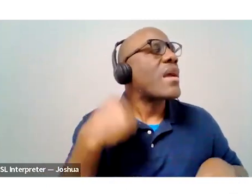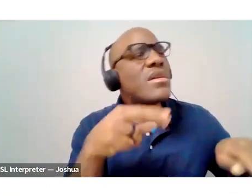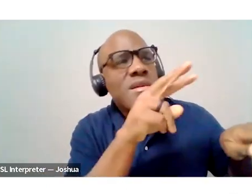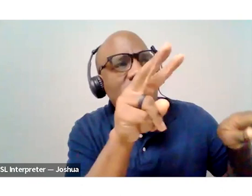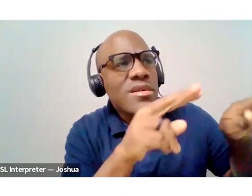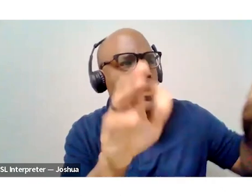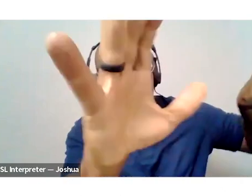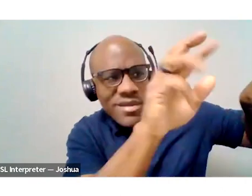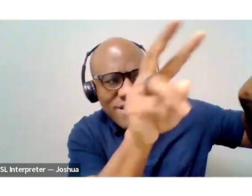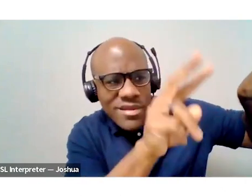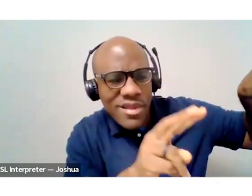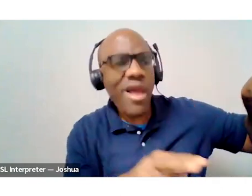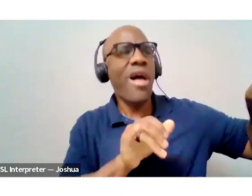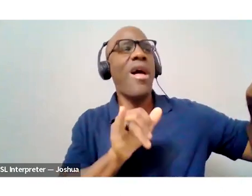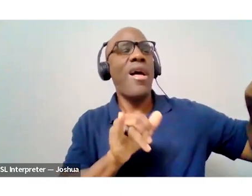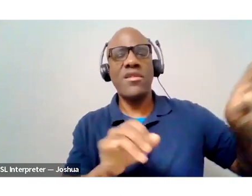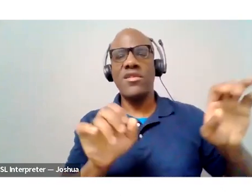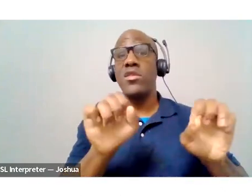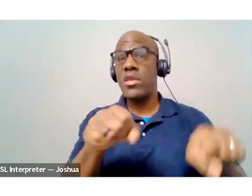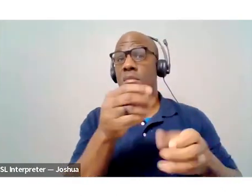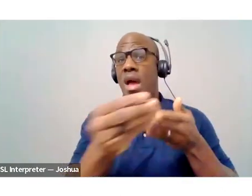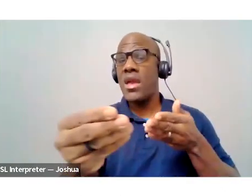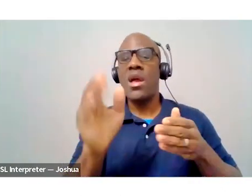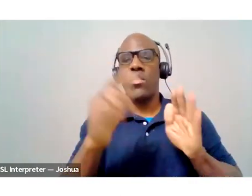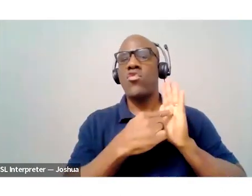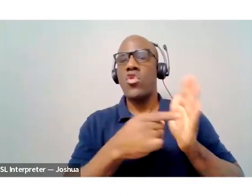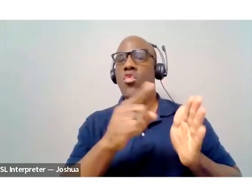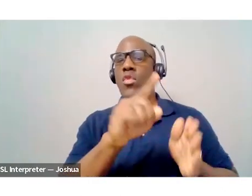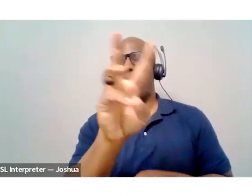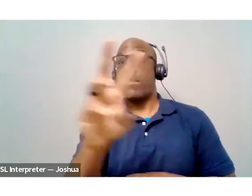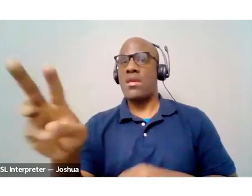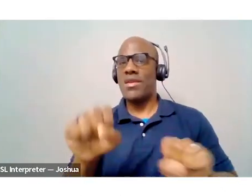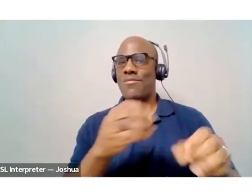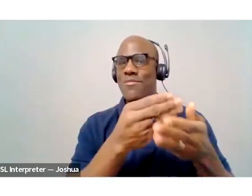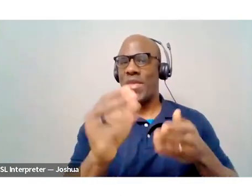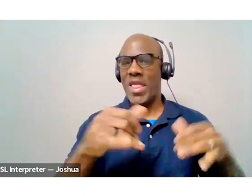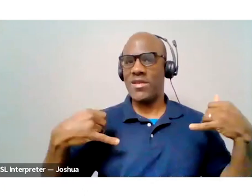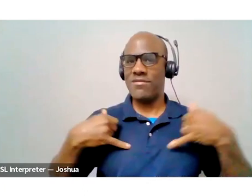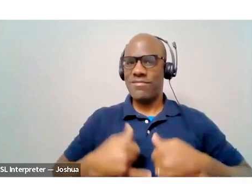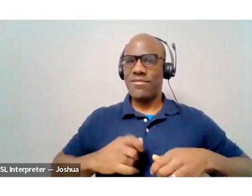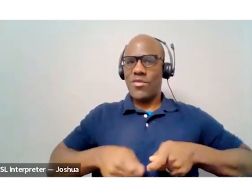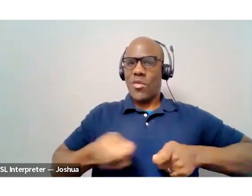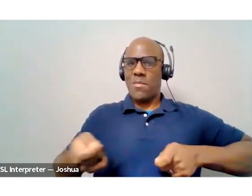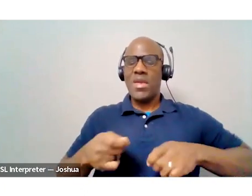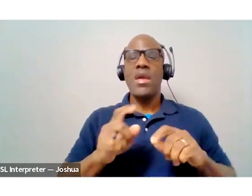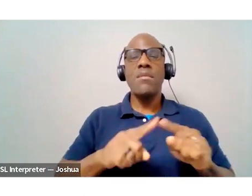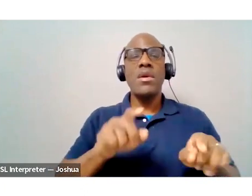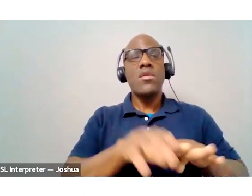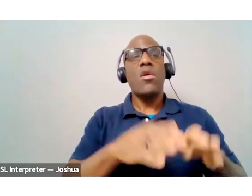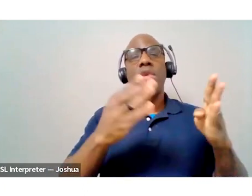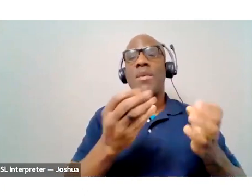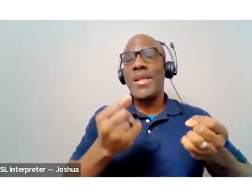site. And it's opened up really interesting, critical discussions based on a